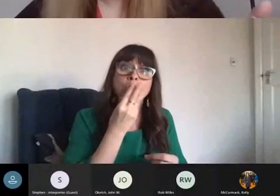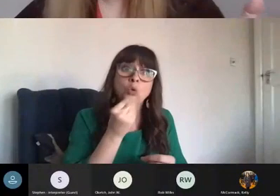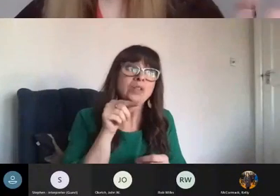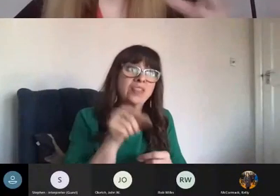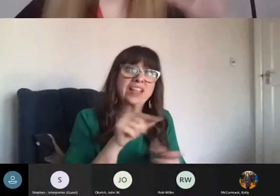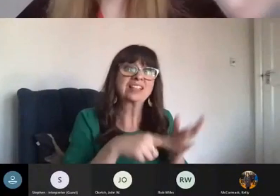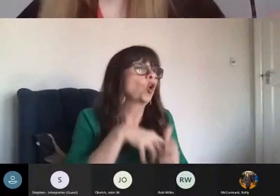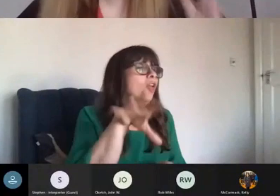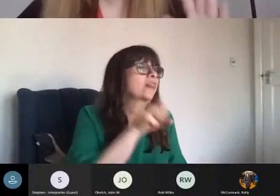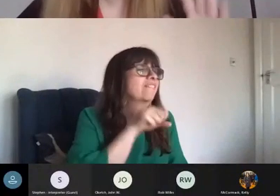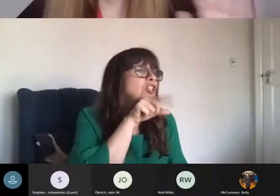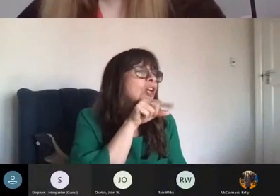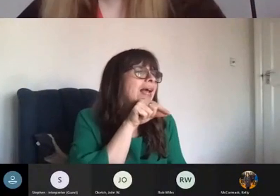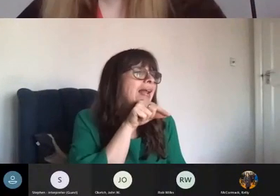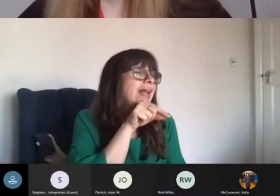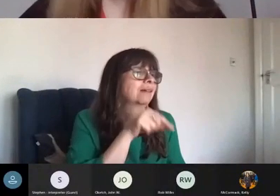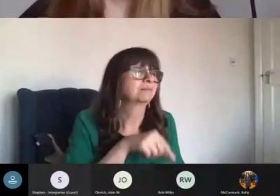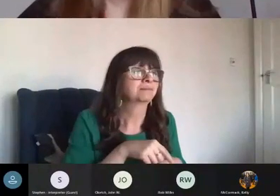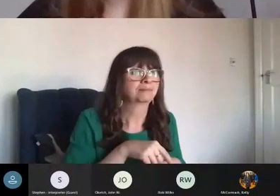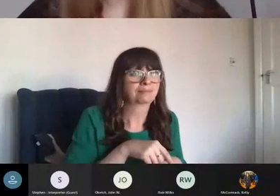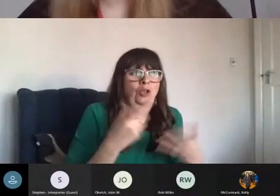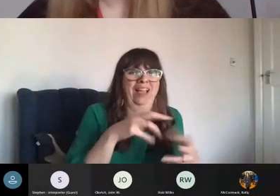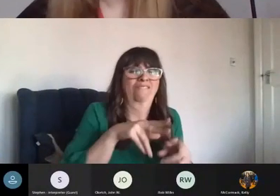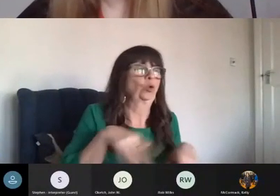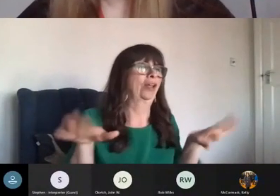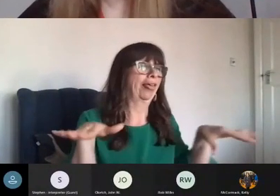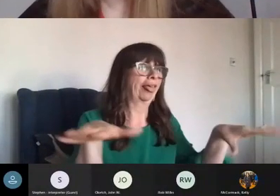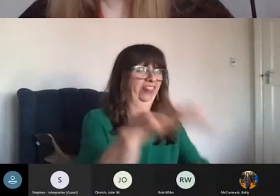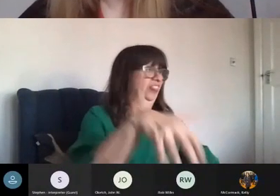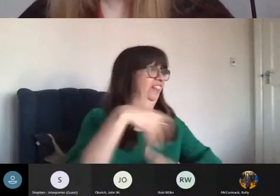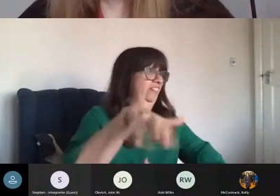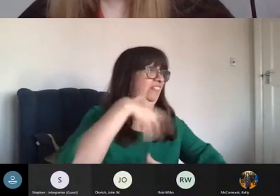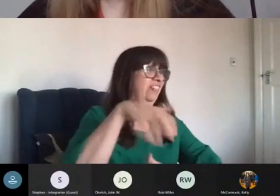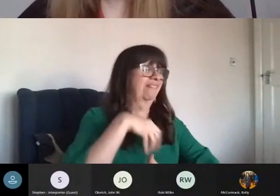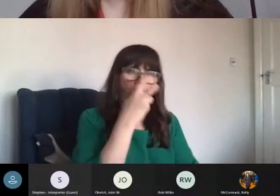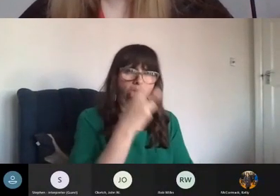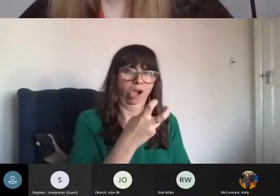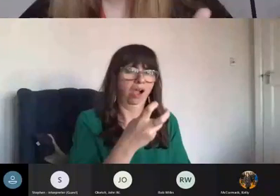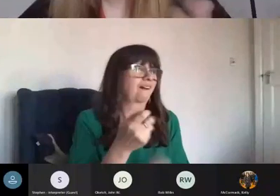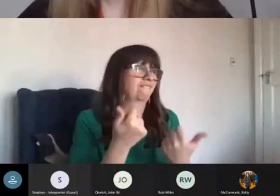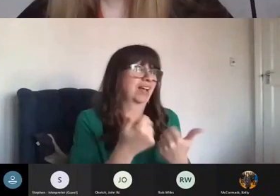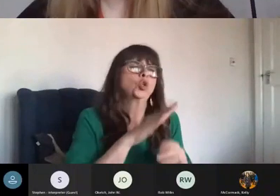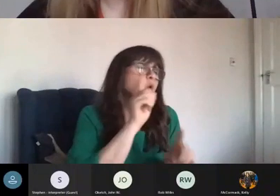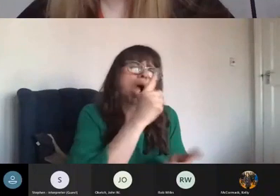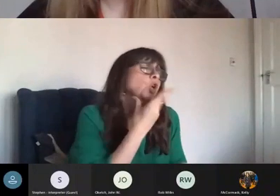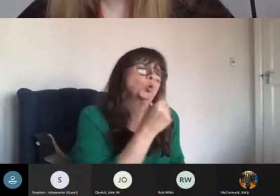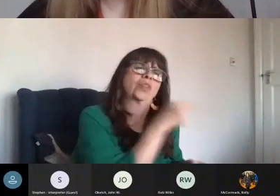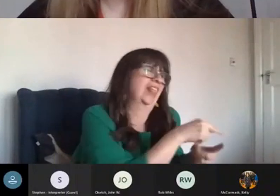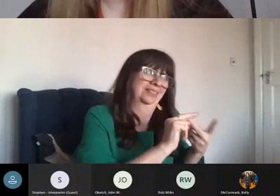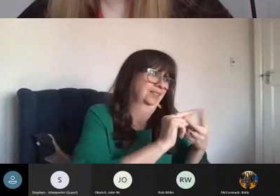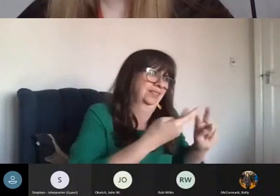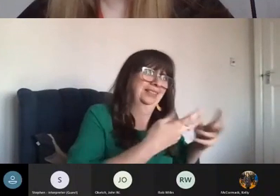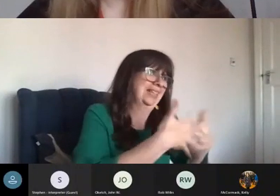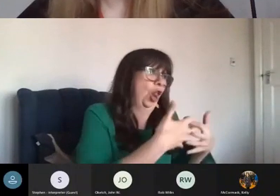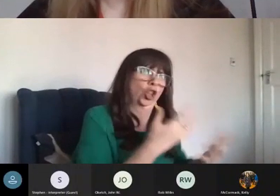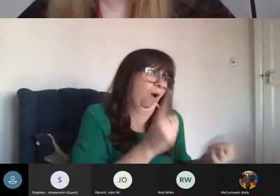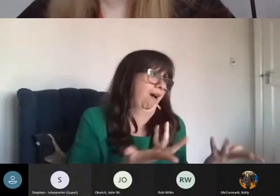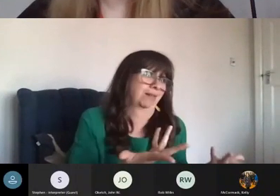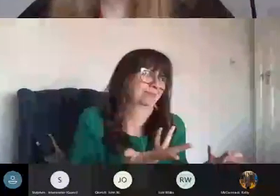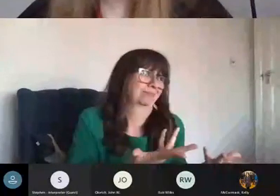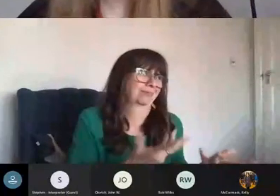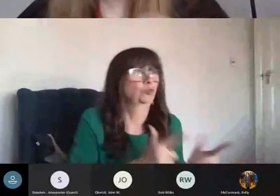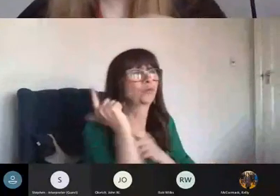stealing chickens or very minor crimes. Obviously, that would not be right, because that concern, what you just said,